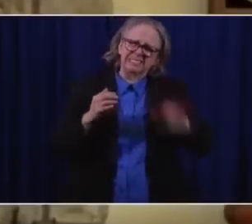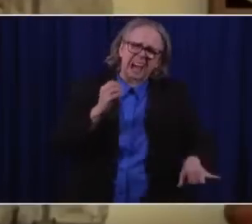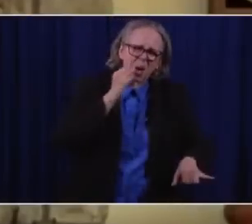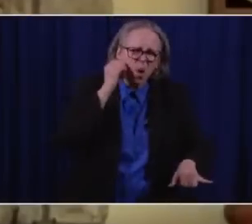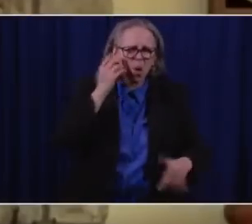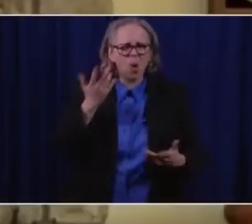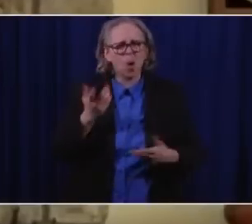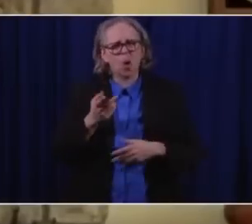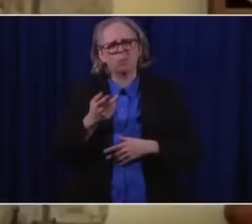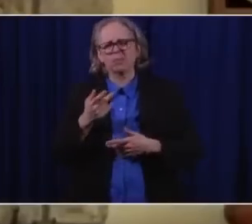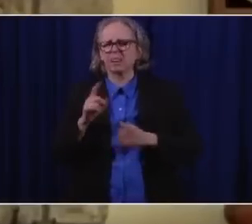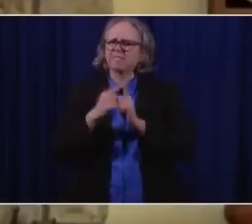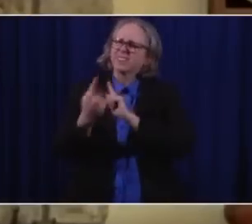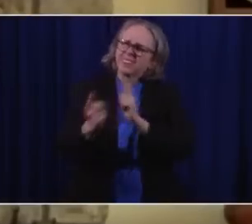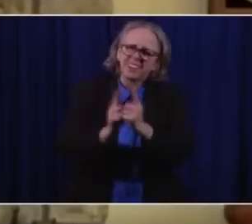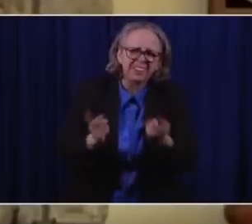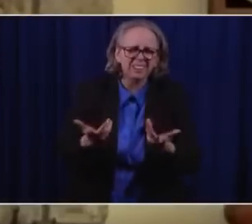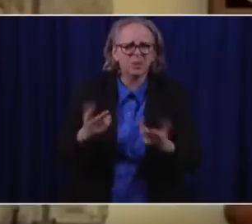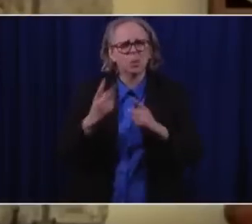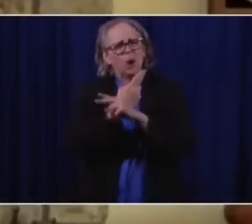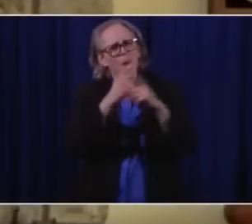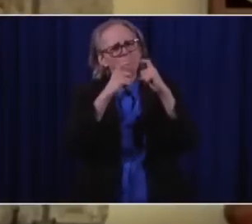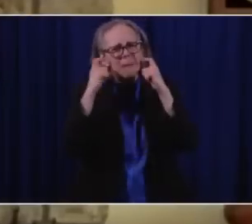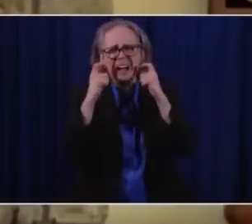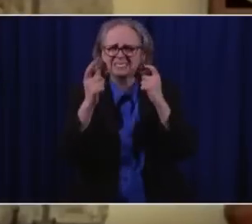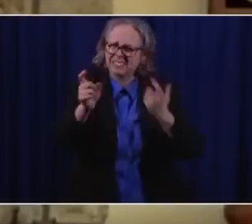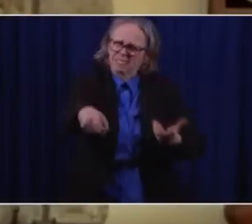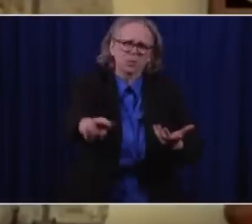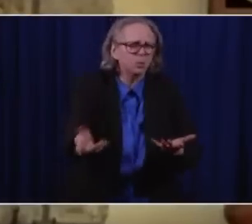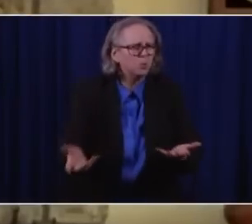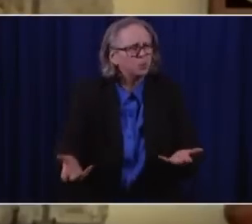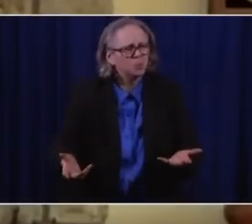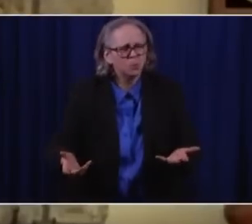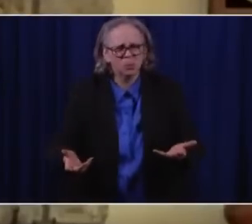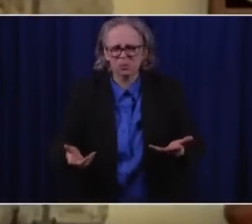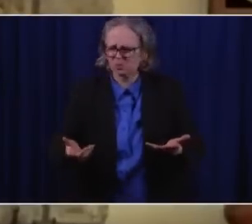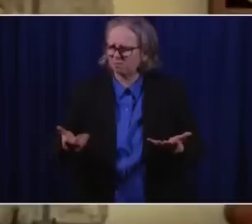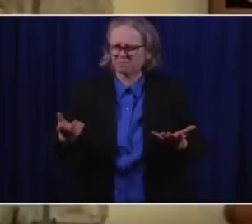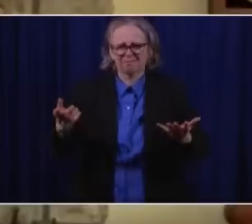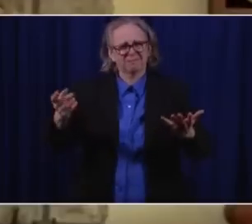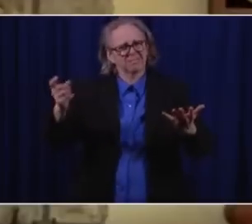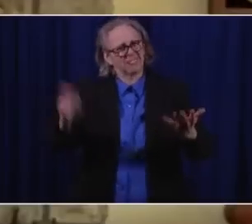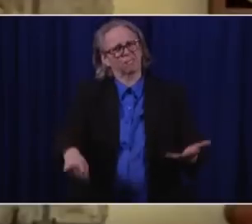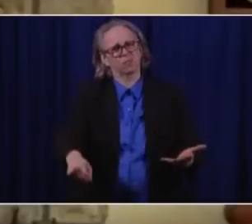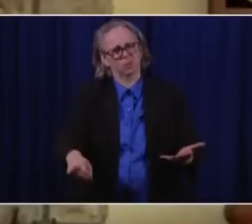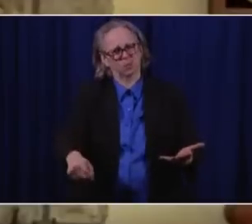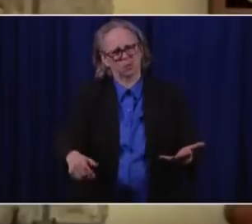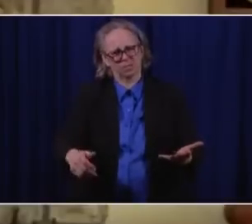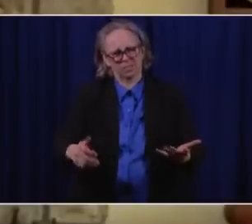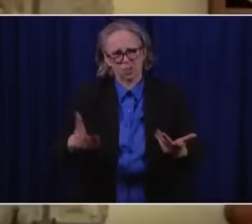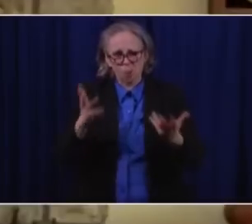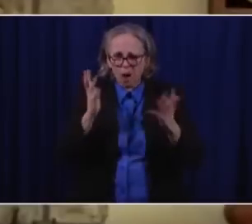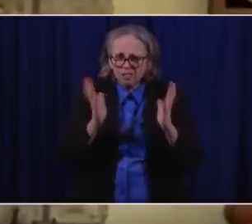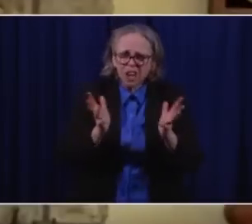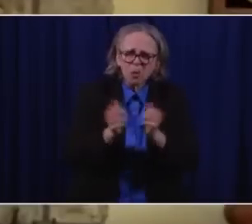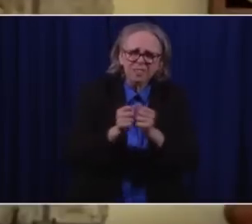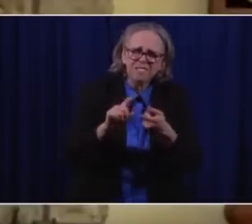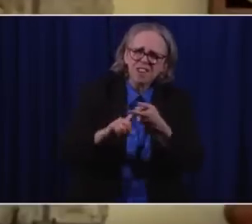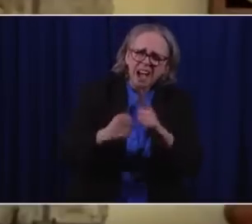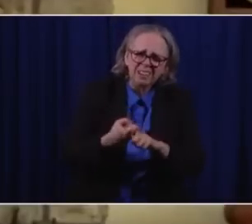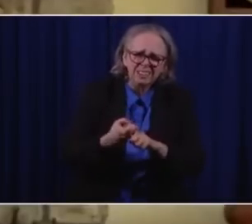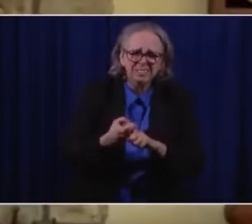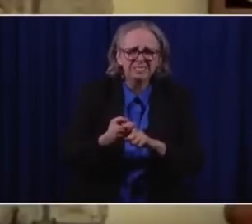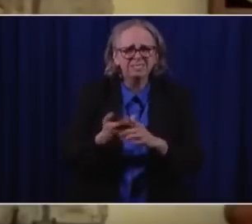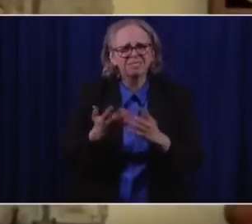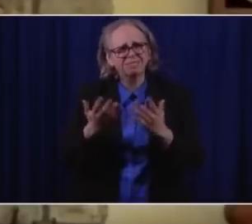it. We gotta wear masks more. We gotta, if we're looking to go talk to a friend, go meet up with a friend, drink a beer or something, we got to pull